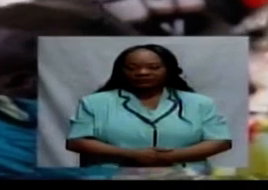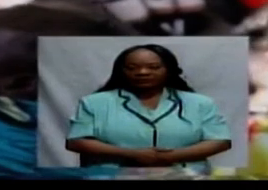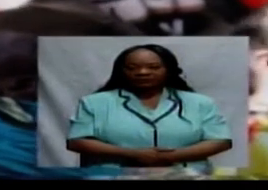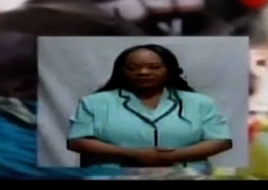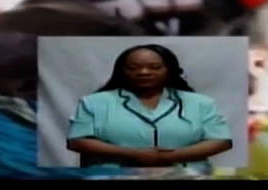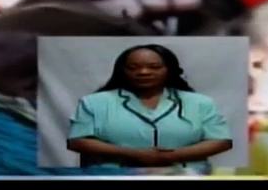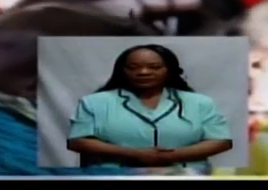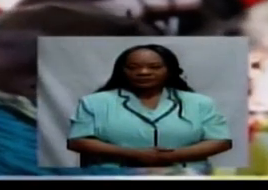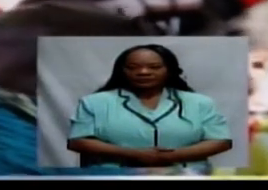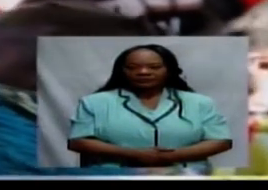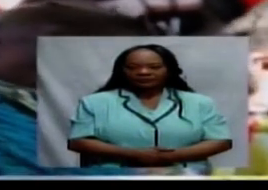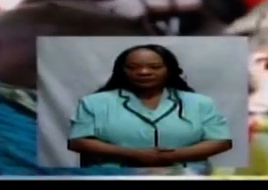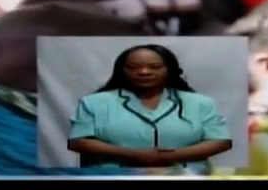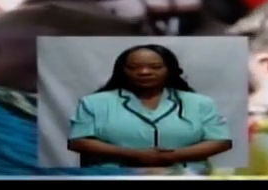age.